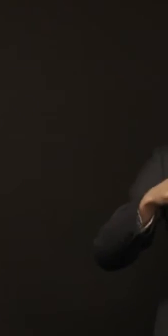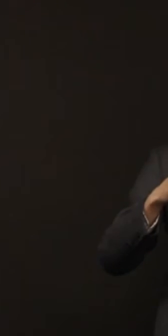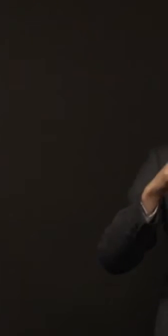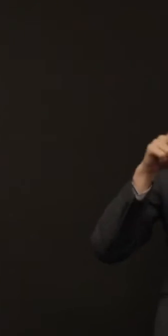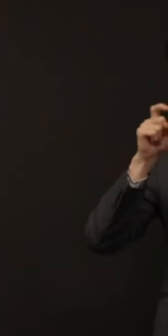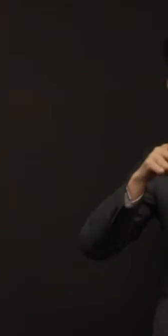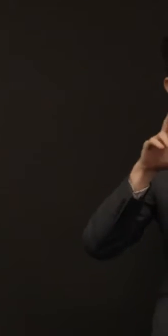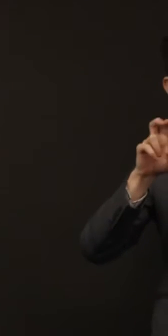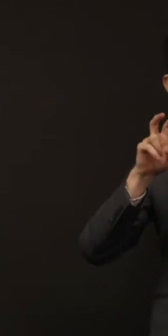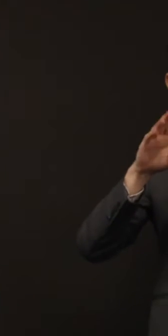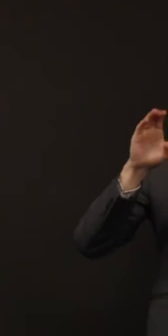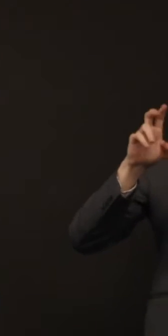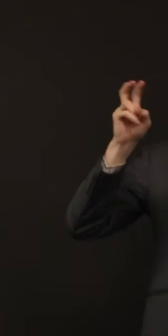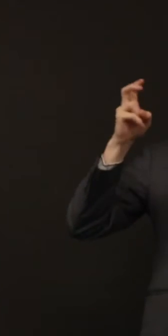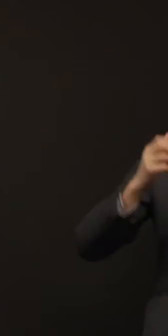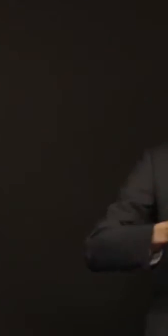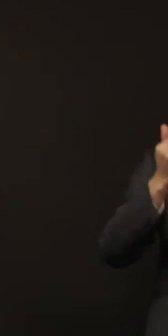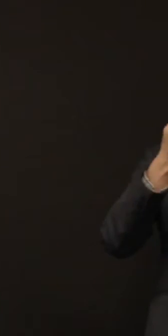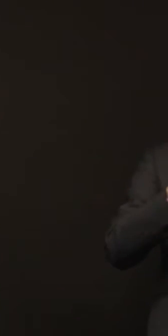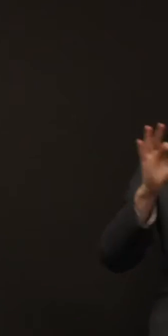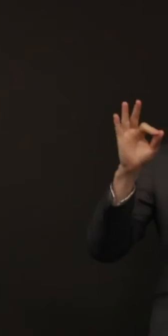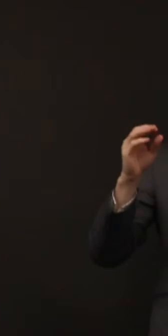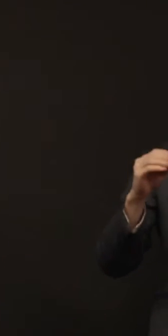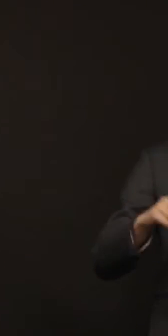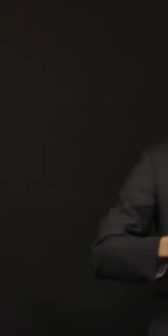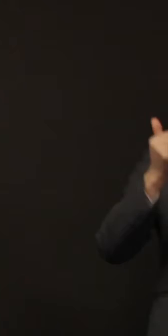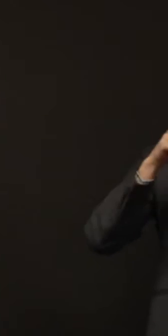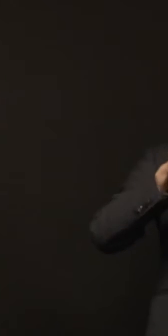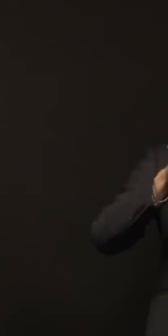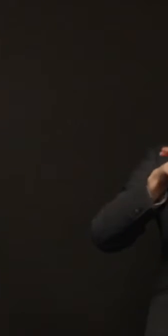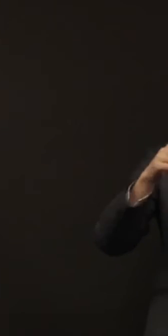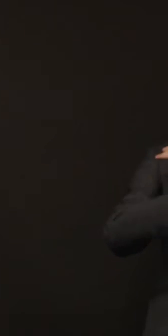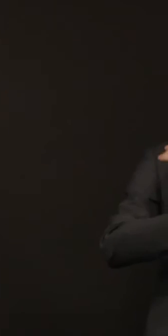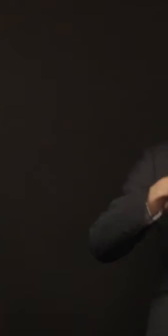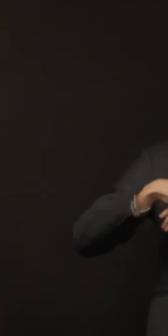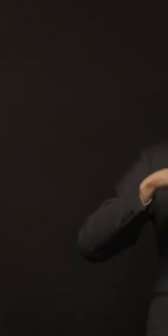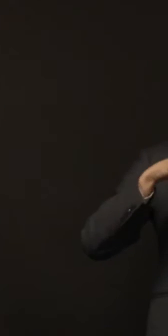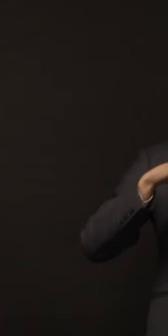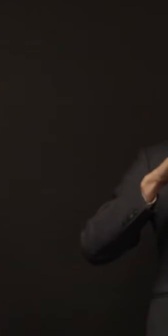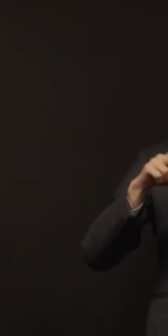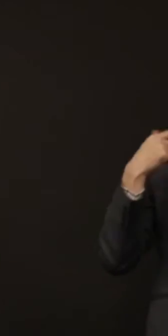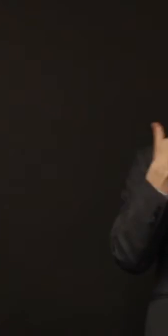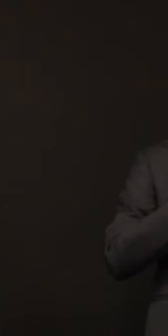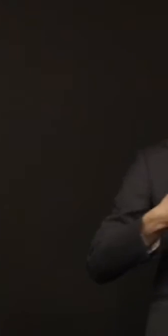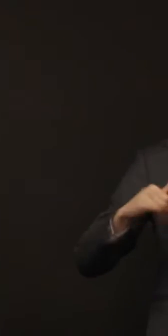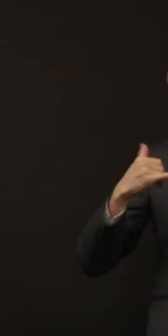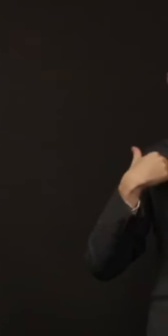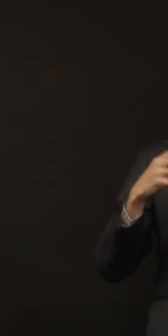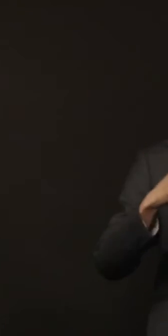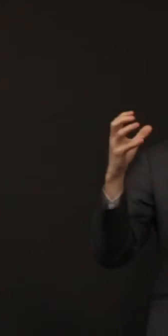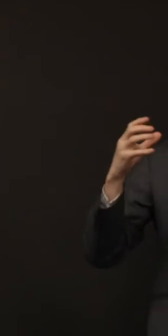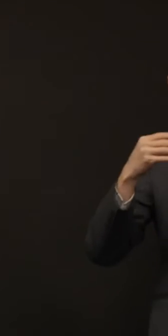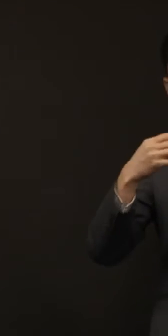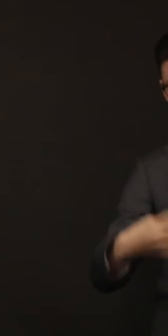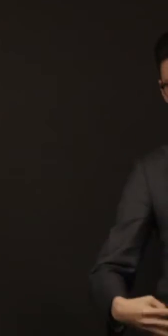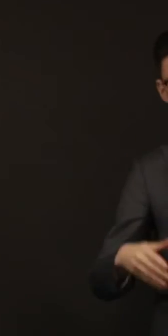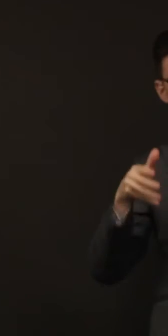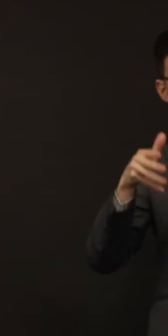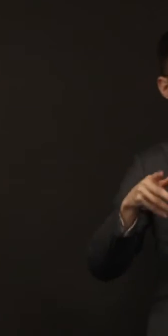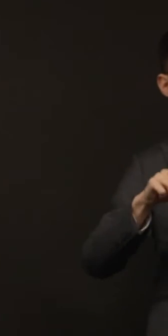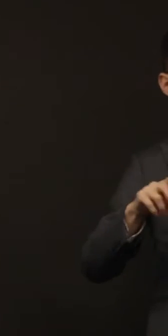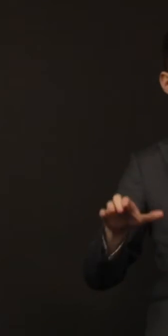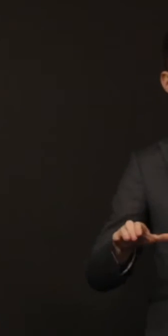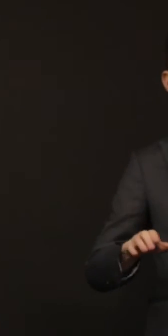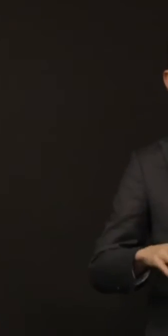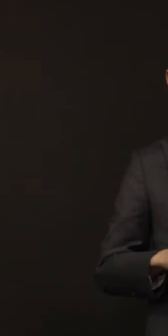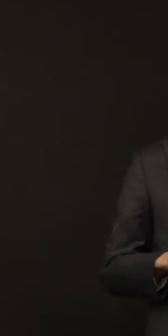and most accepting country on the planet. And yet we still have a long way to go.